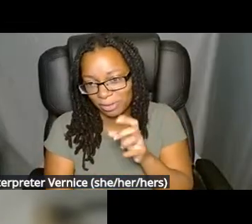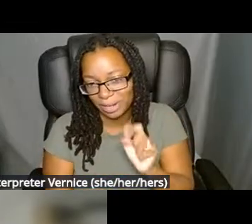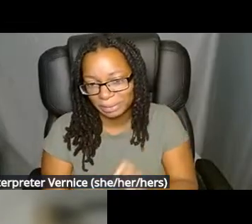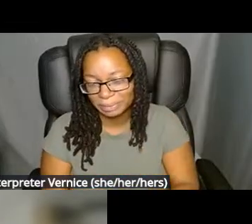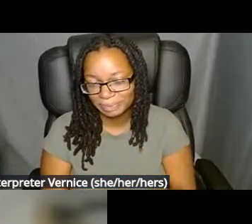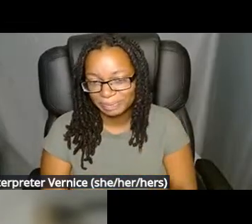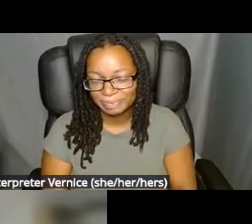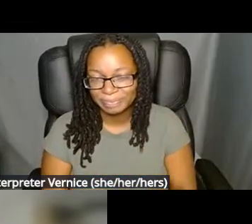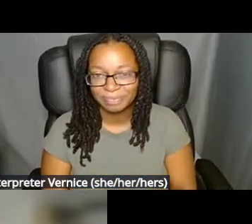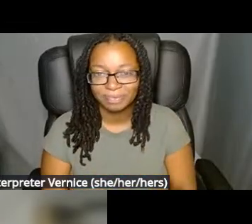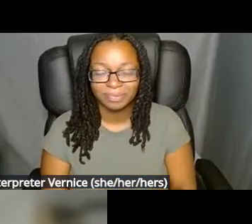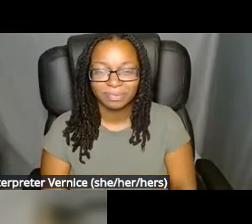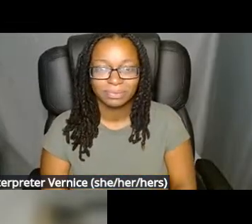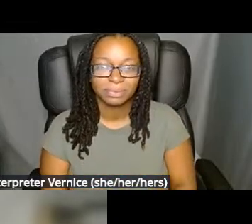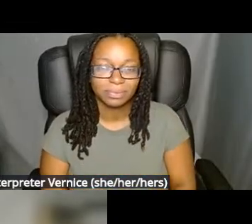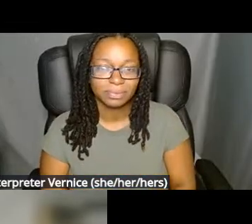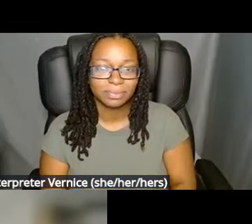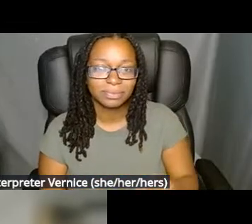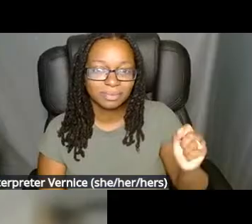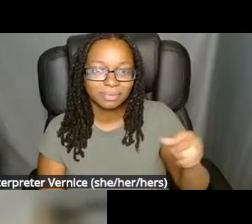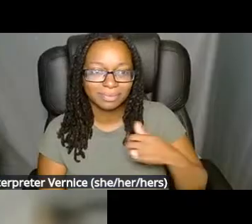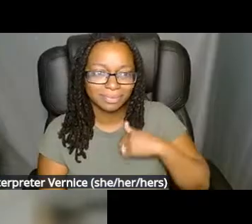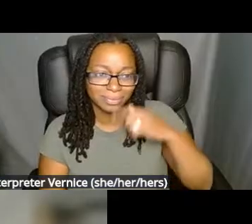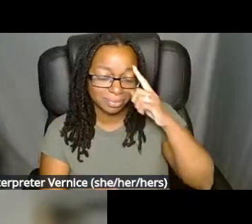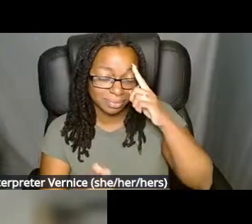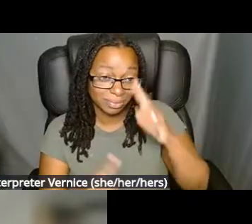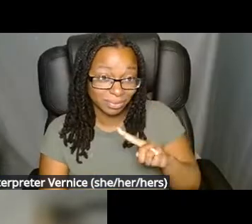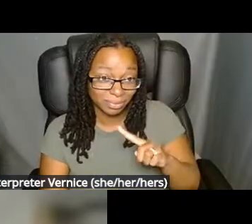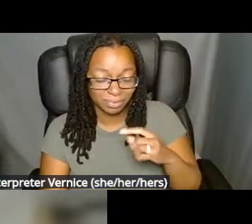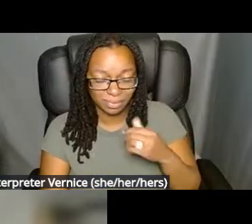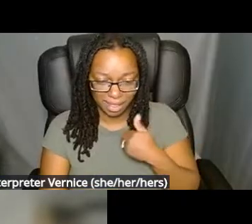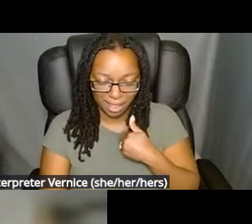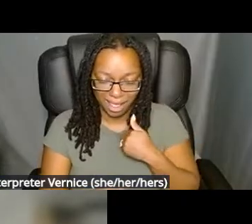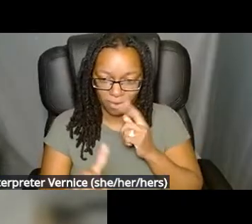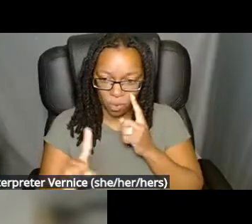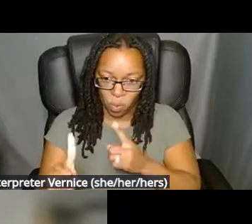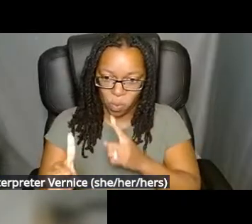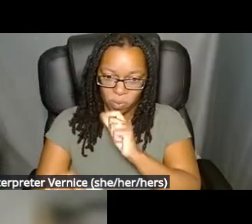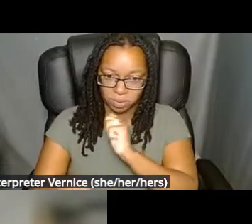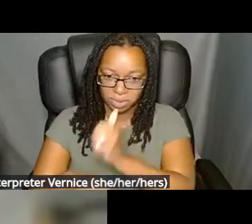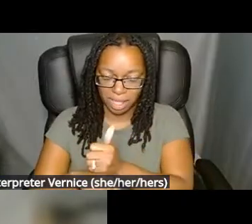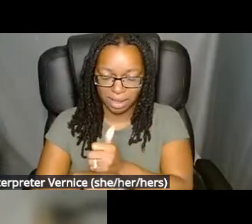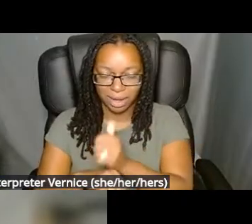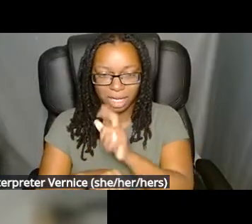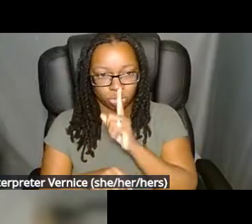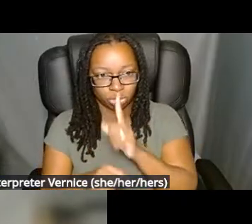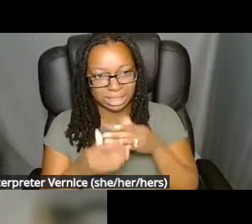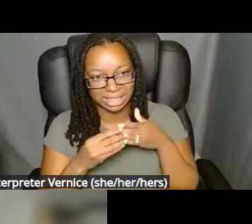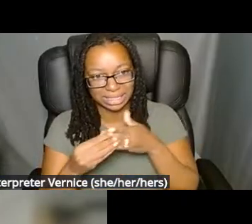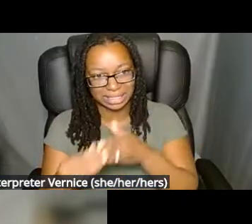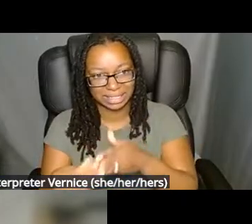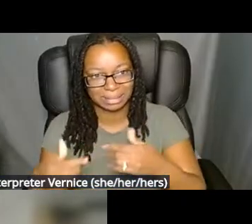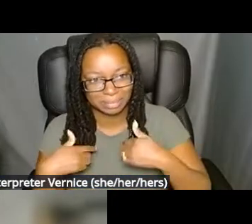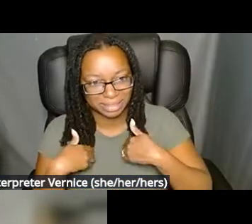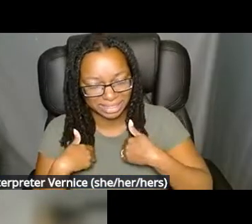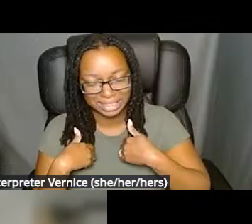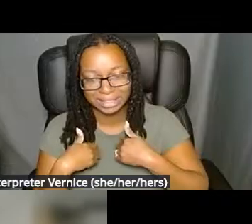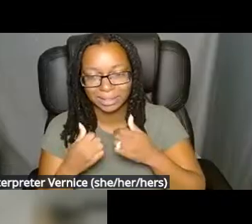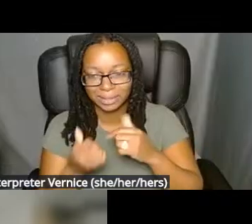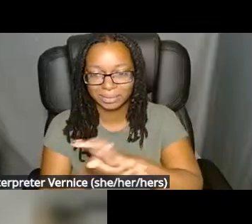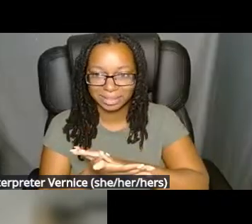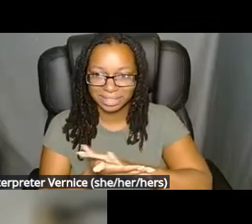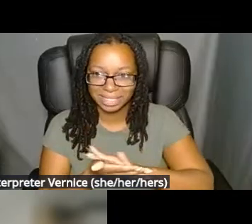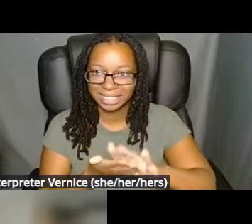do agree that having that goal, at least for me, that's what drives me as well to do what I do. So it's nice to hear that and